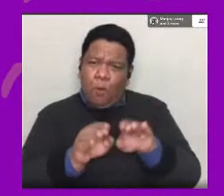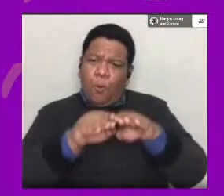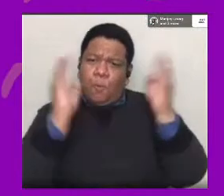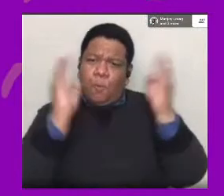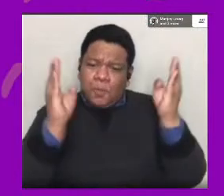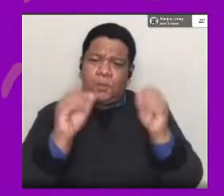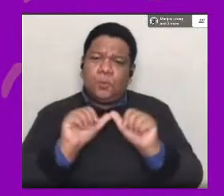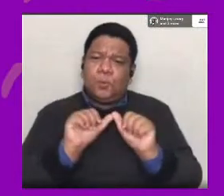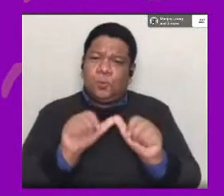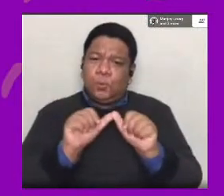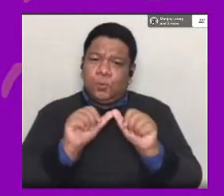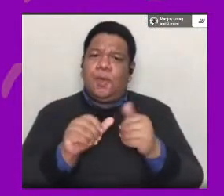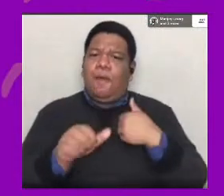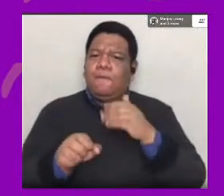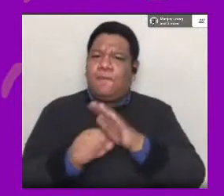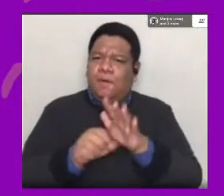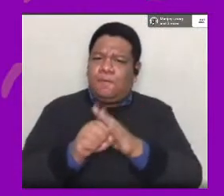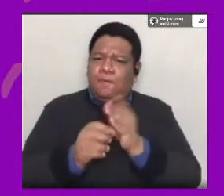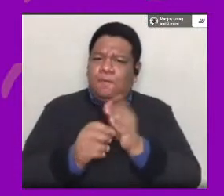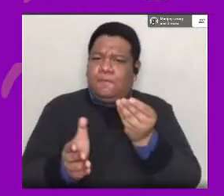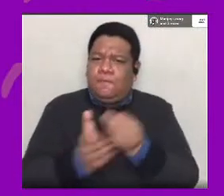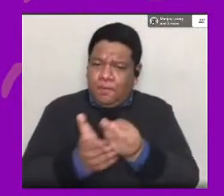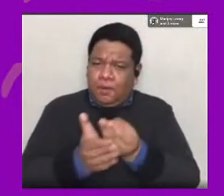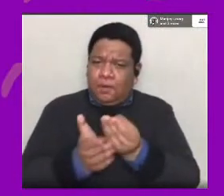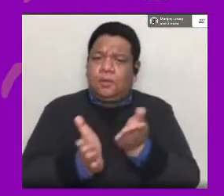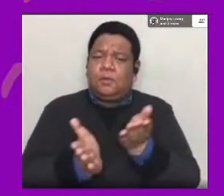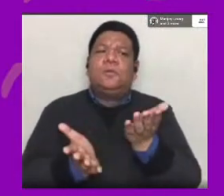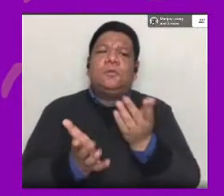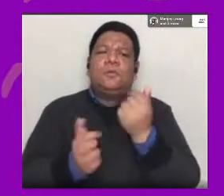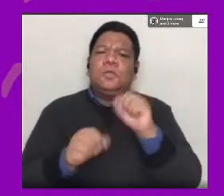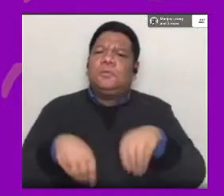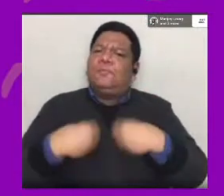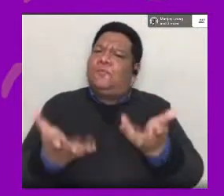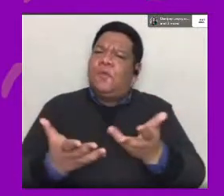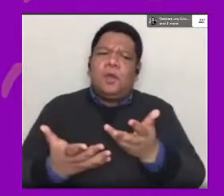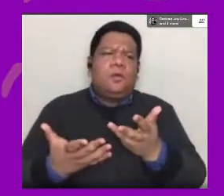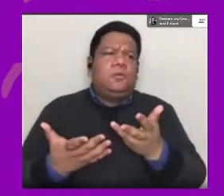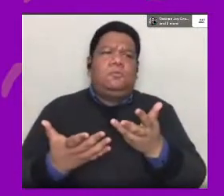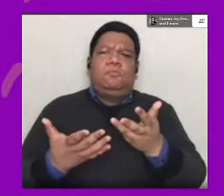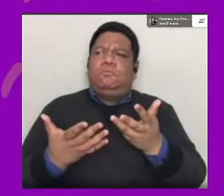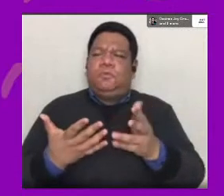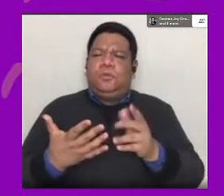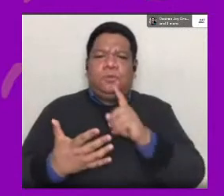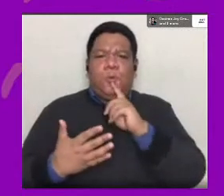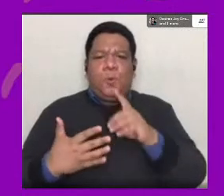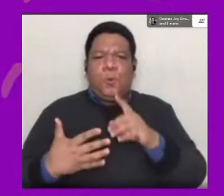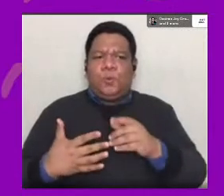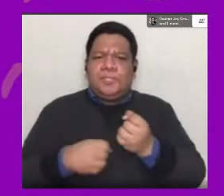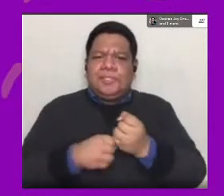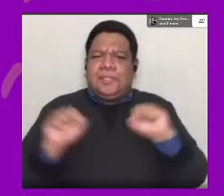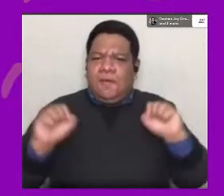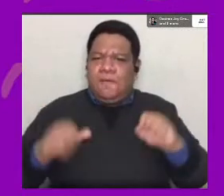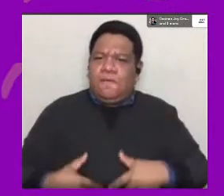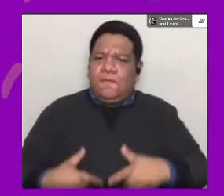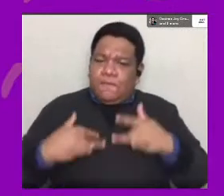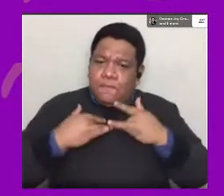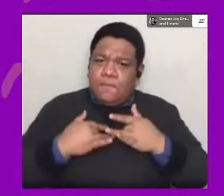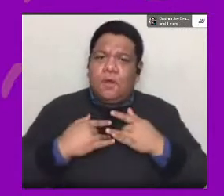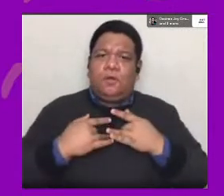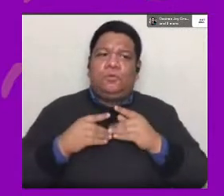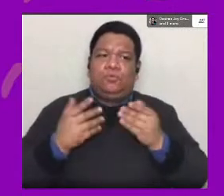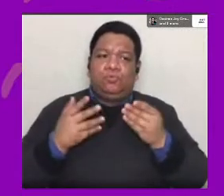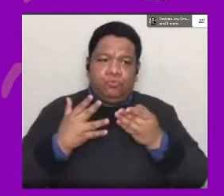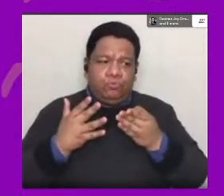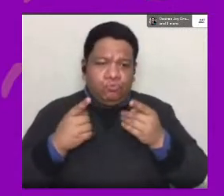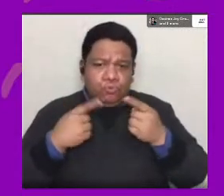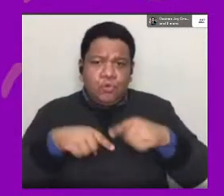sufficient staffing and funding to provide essential and life-saving services throughout vaccination